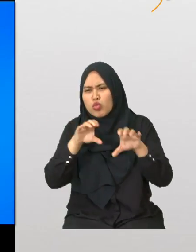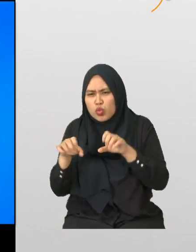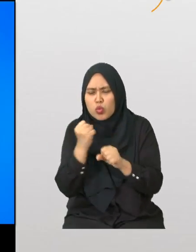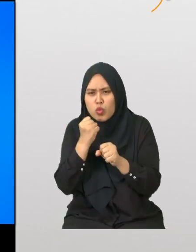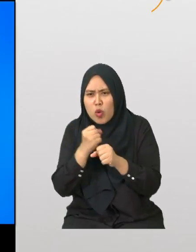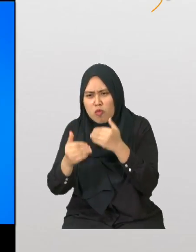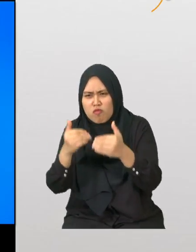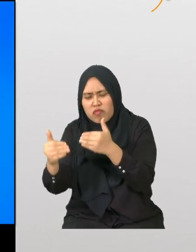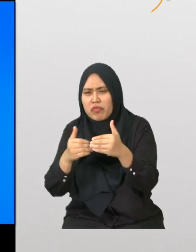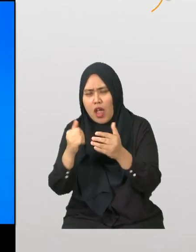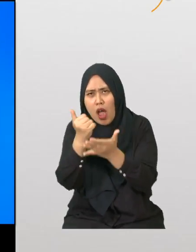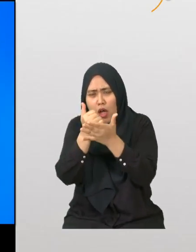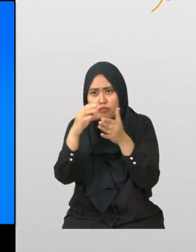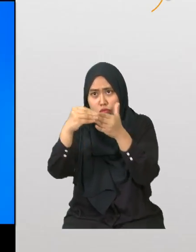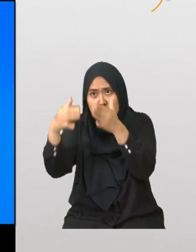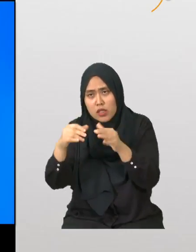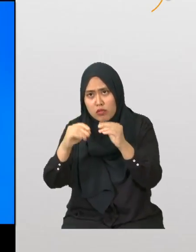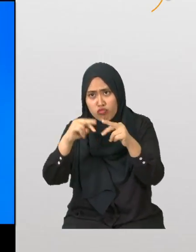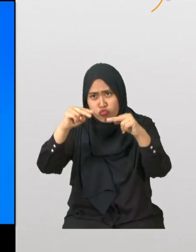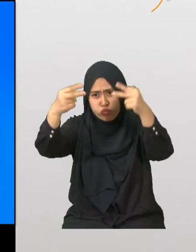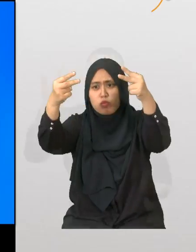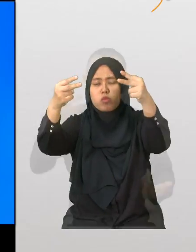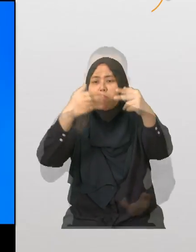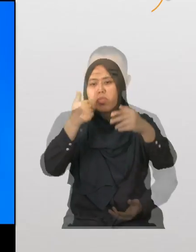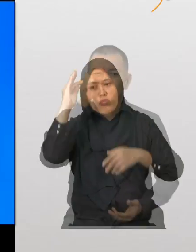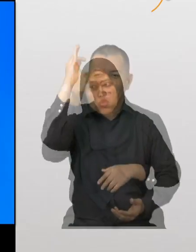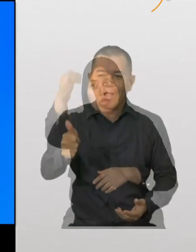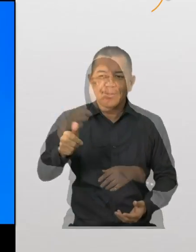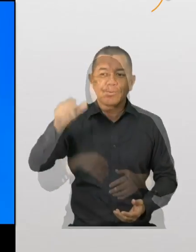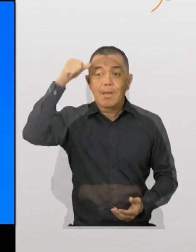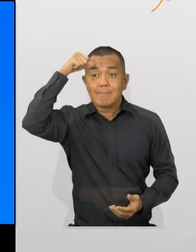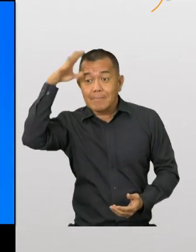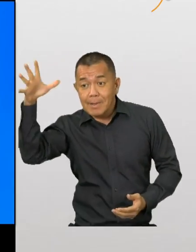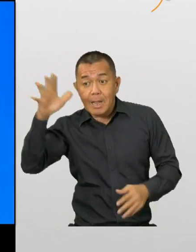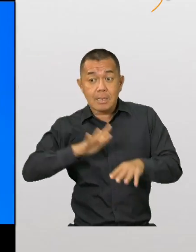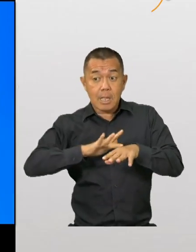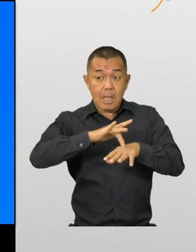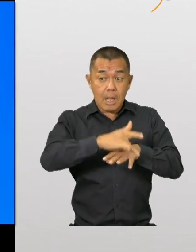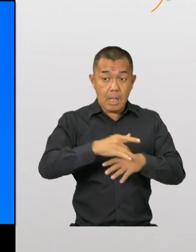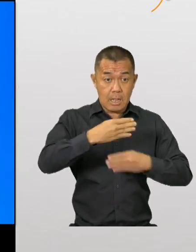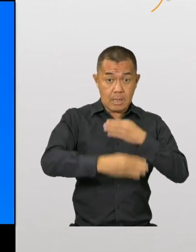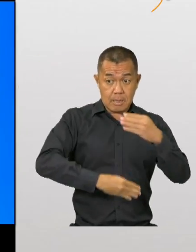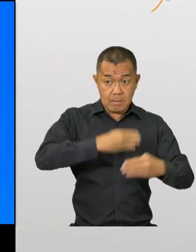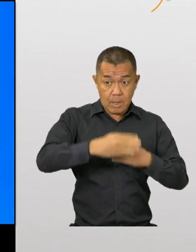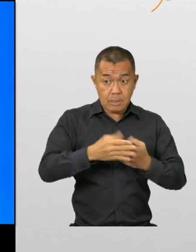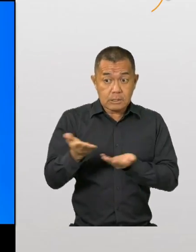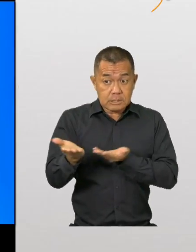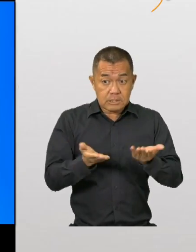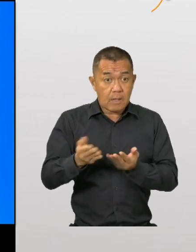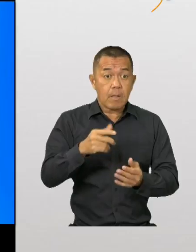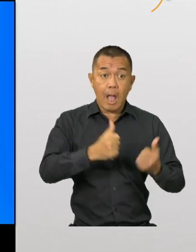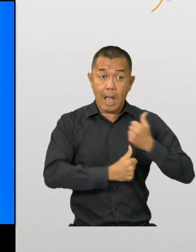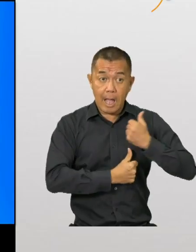better tomorrow. The men were amongst the earliest batches called up for national service. They were the first of the